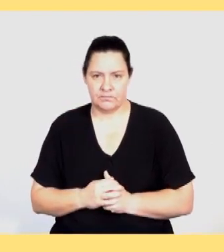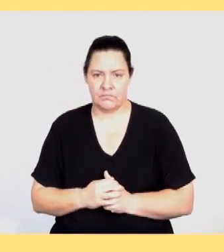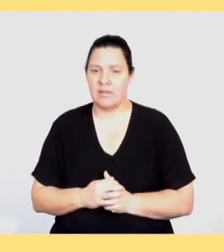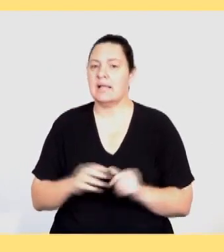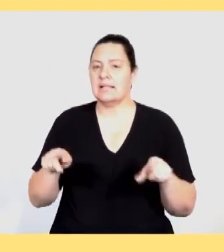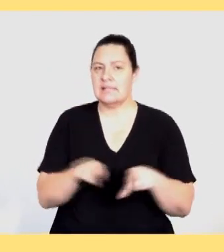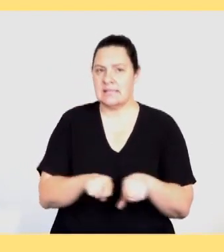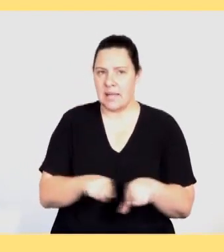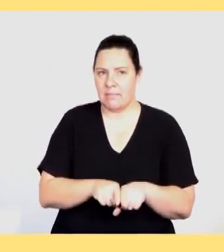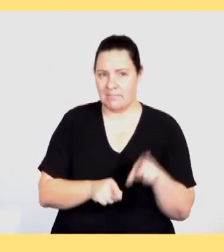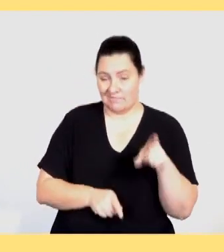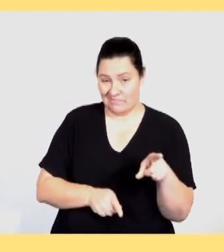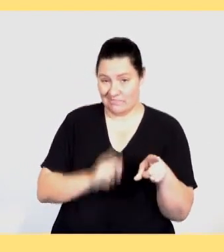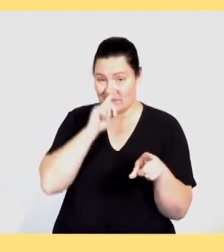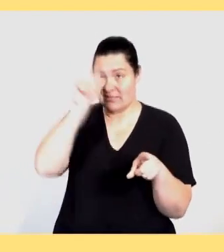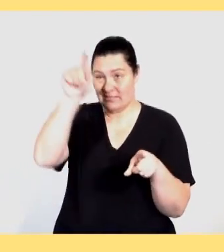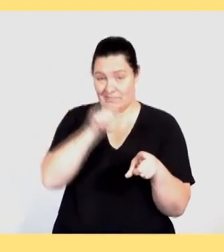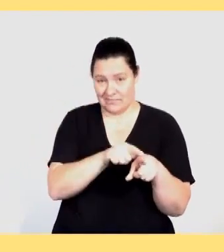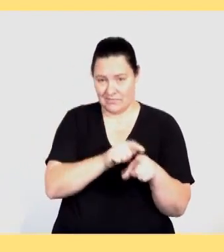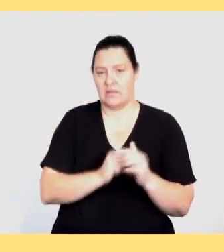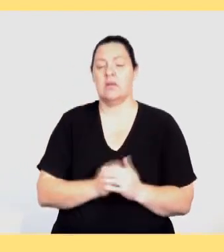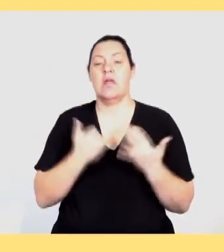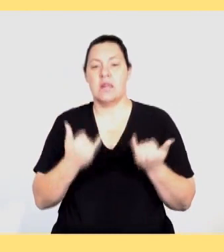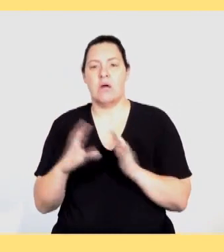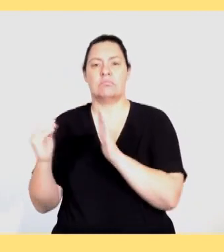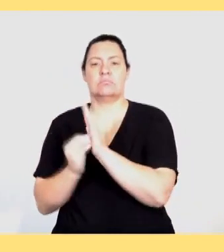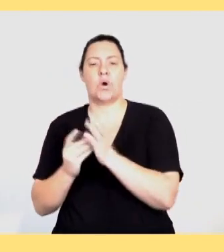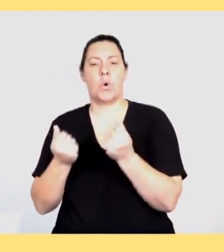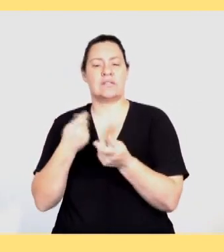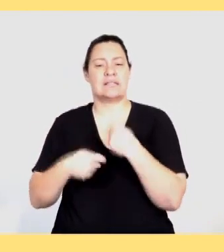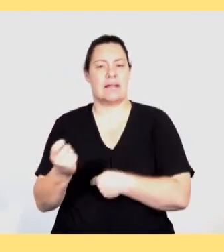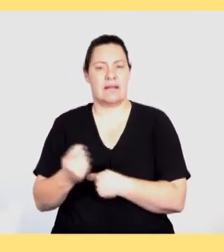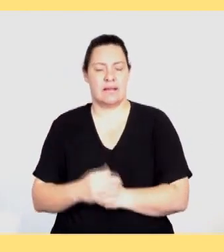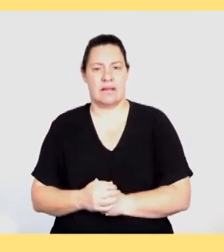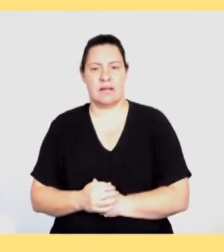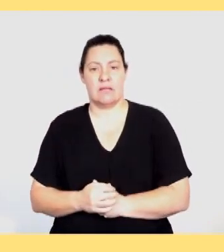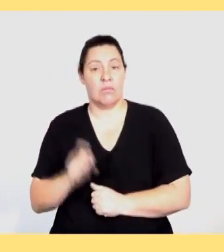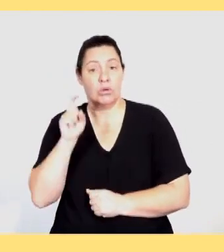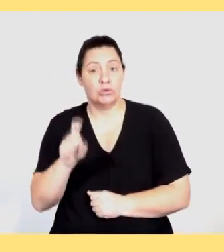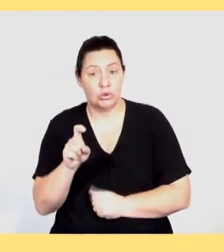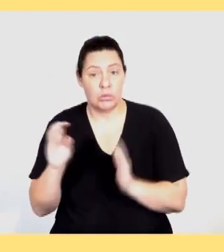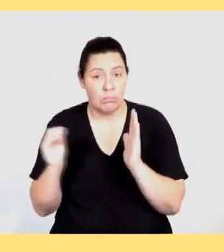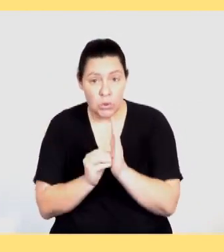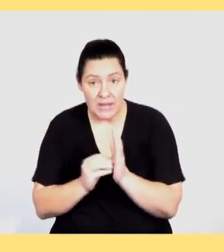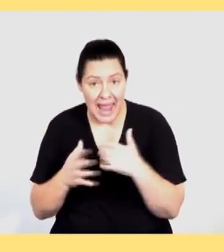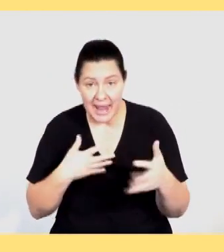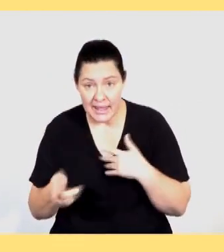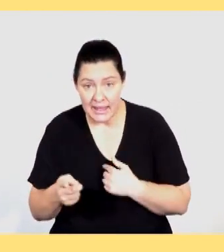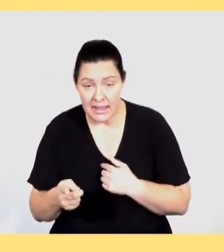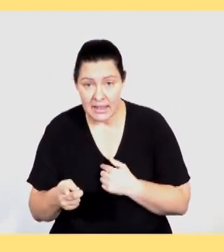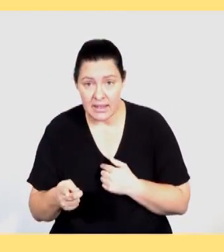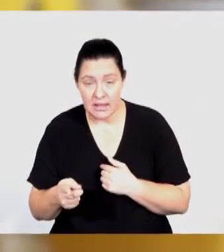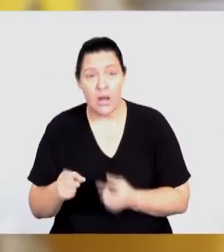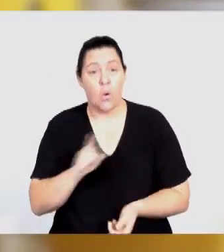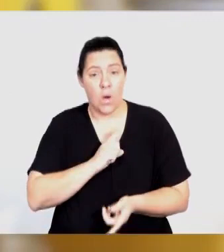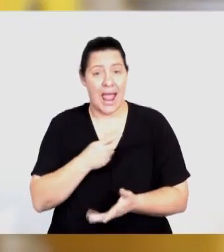1,200. The same amount you see here. How much are we going to record on the cost of sales? Should we record anything on the cost of